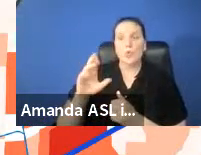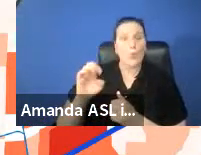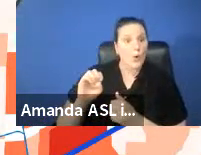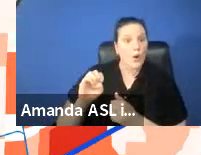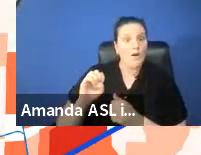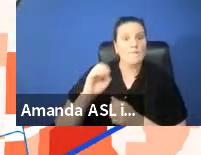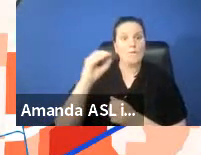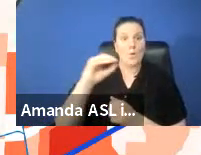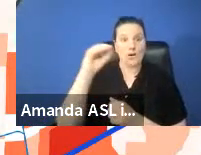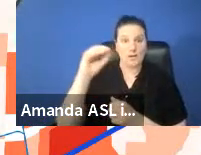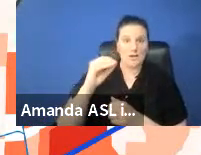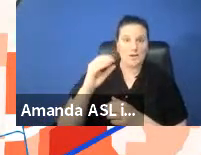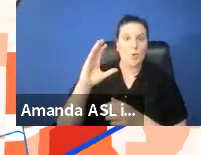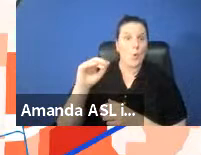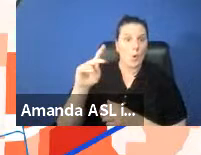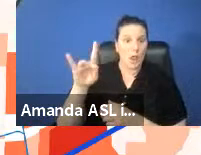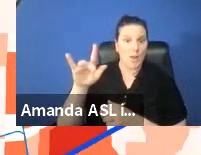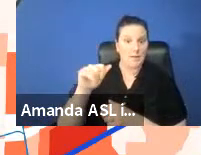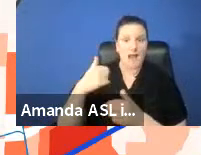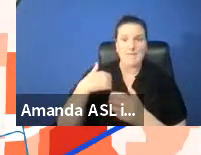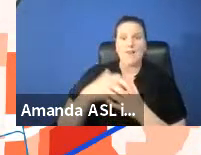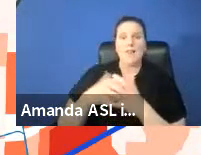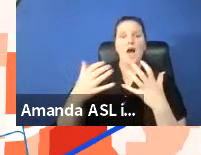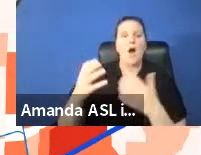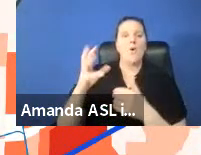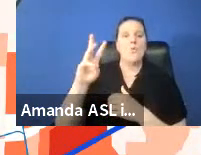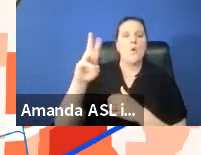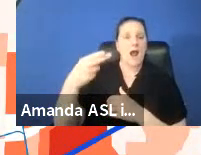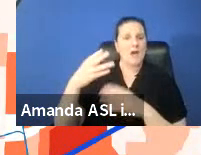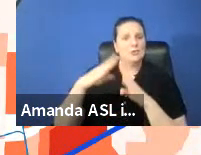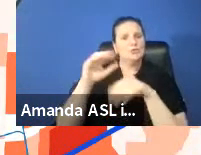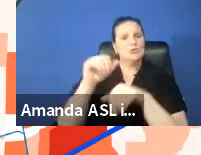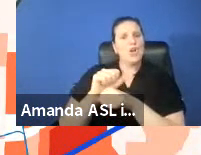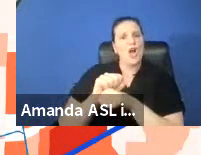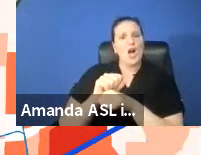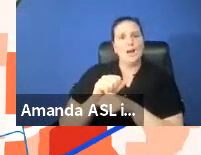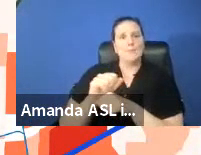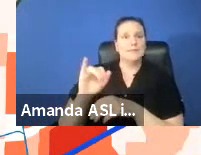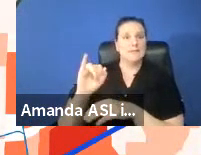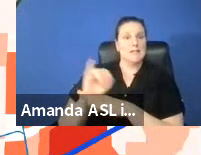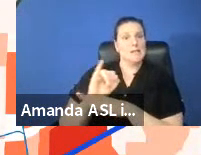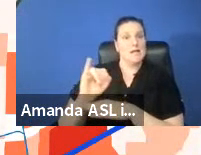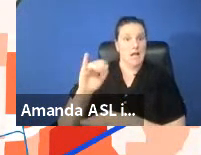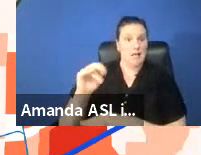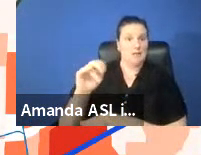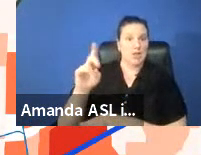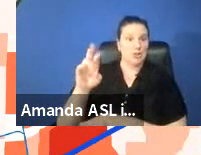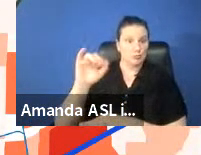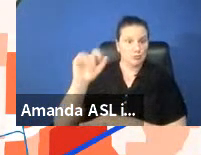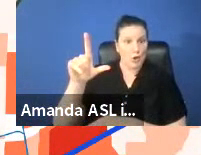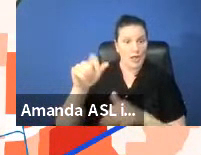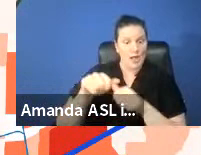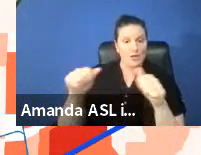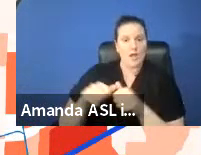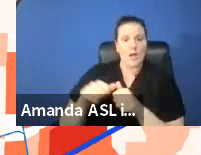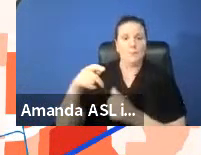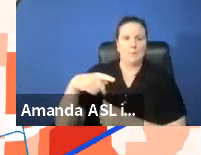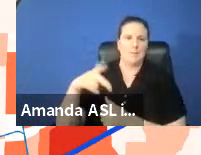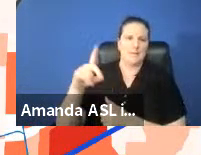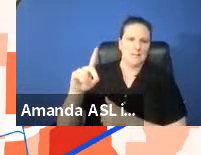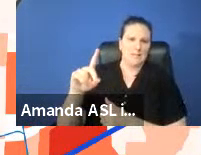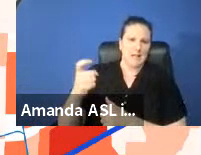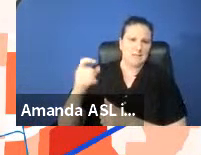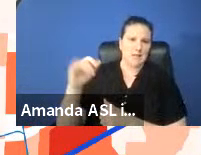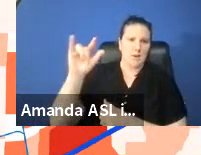the Columbia has a lot of warehouse jobs, a lot of industrial area, and of course PDX Airport, which